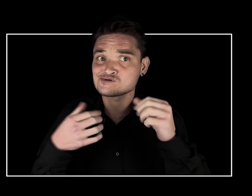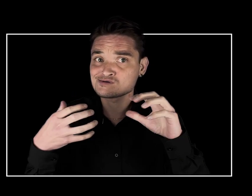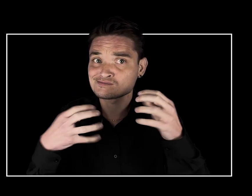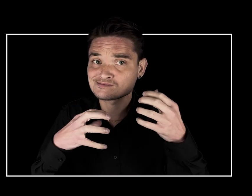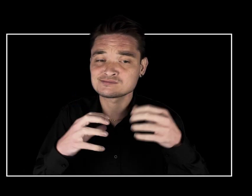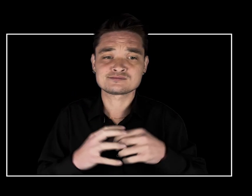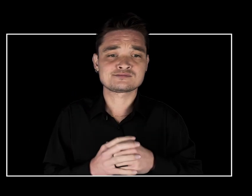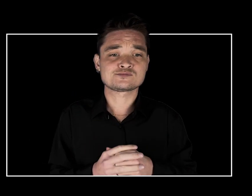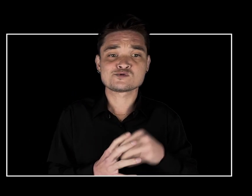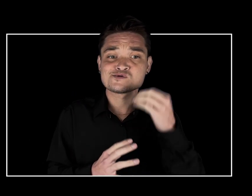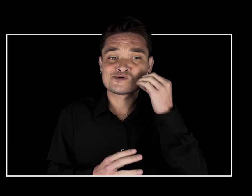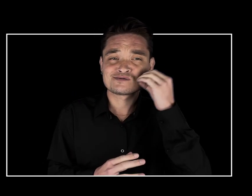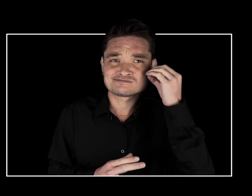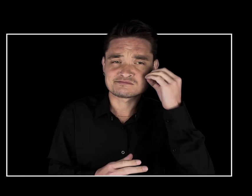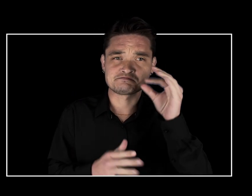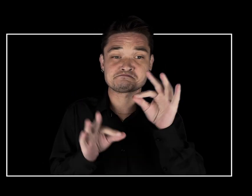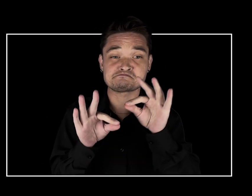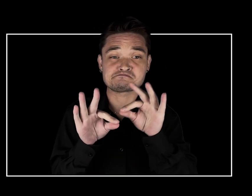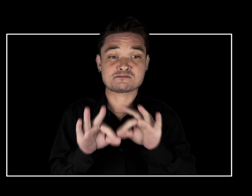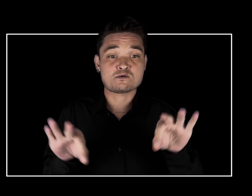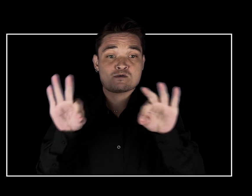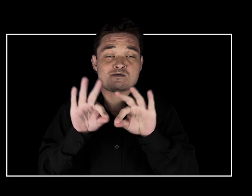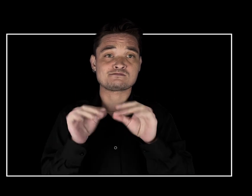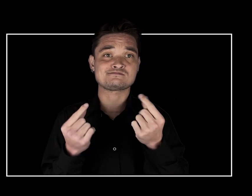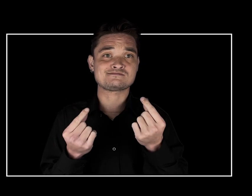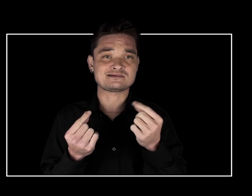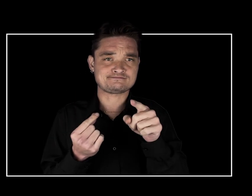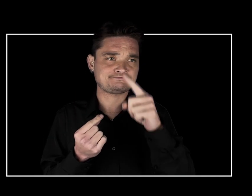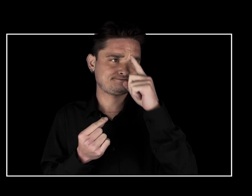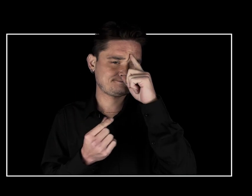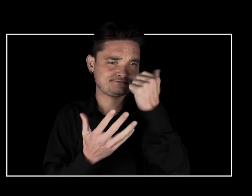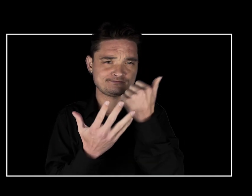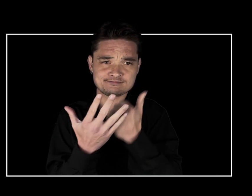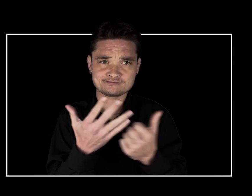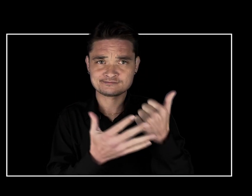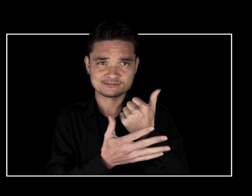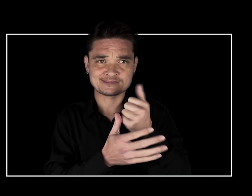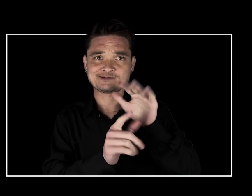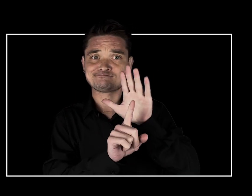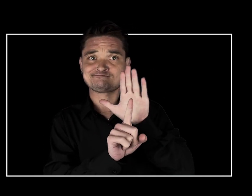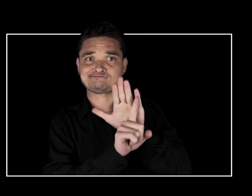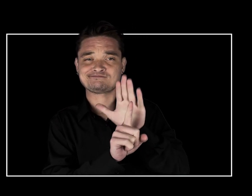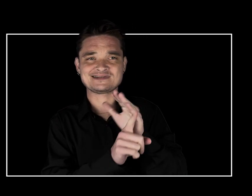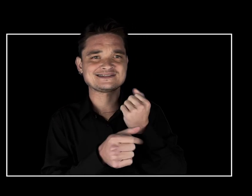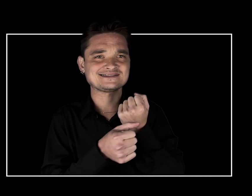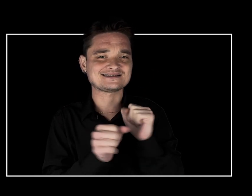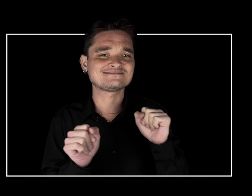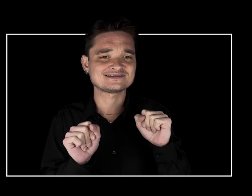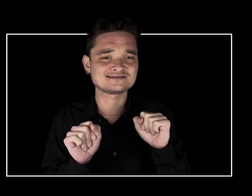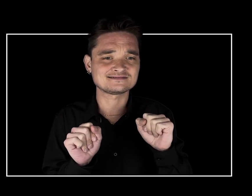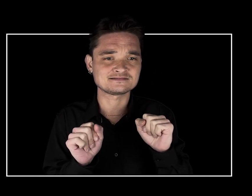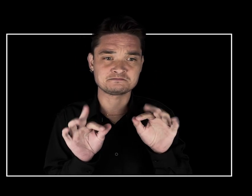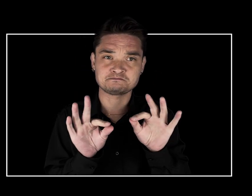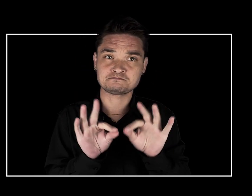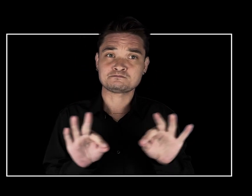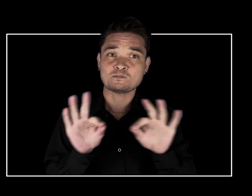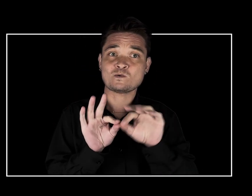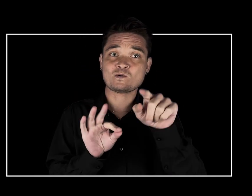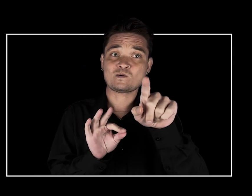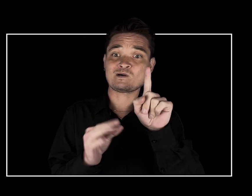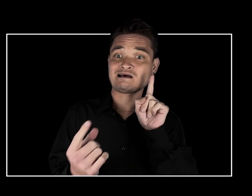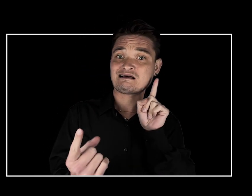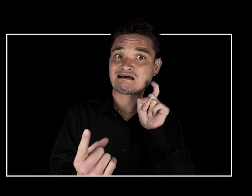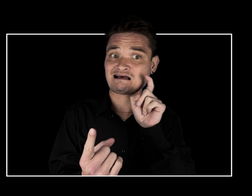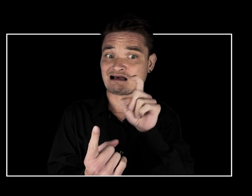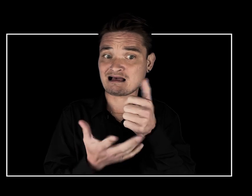wherever you are. Personal safety is very important. First, ensure your